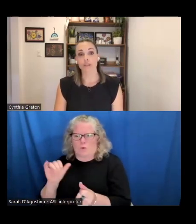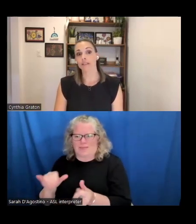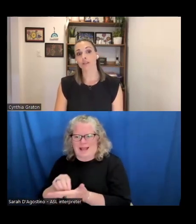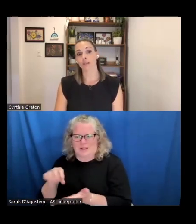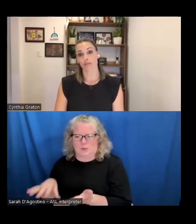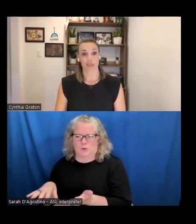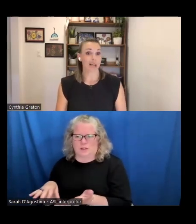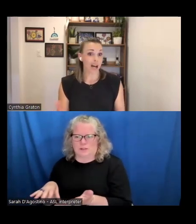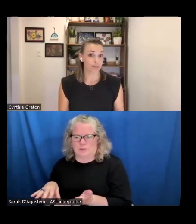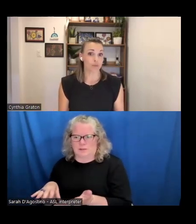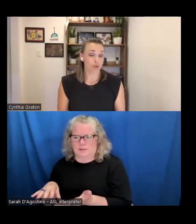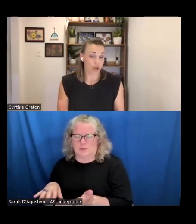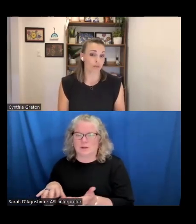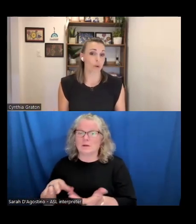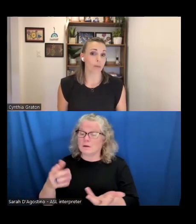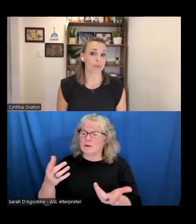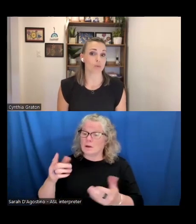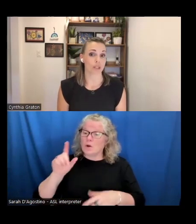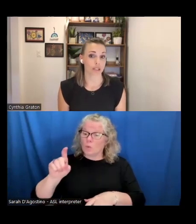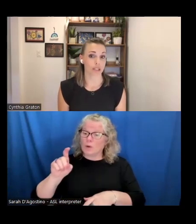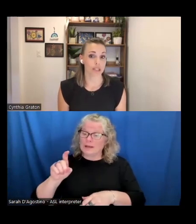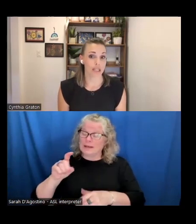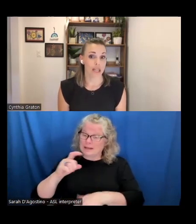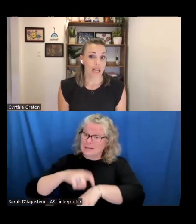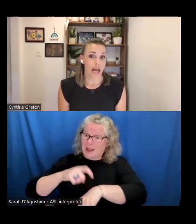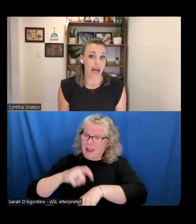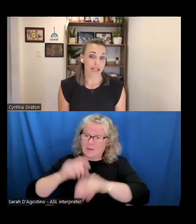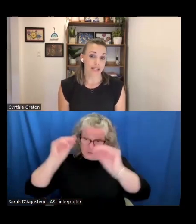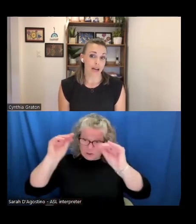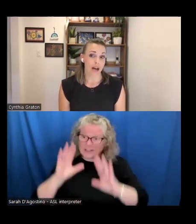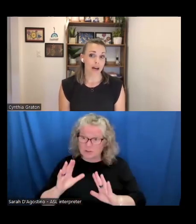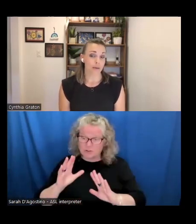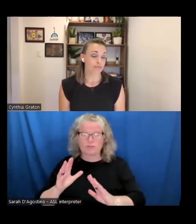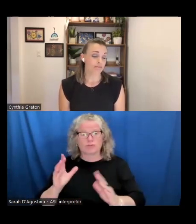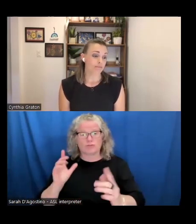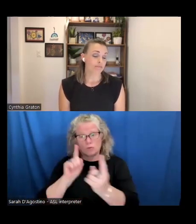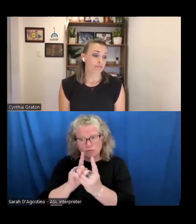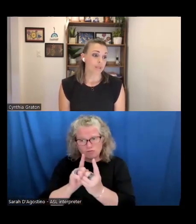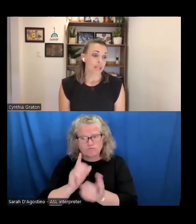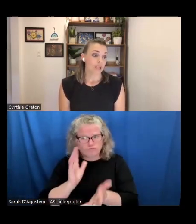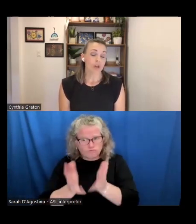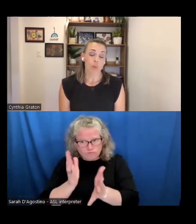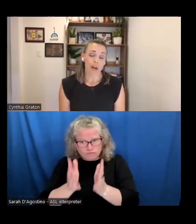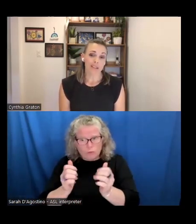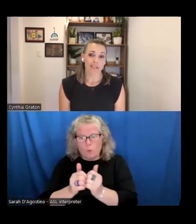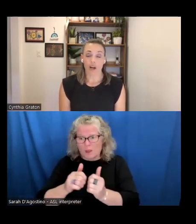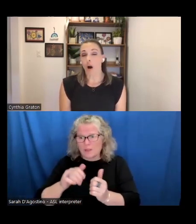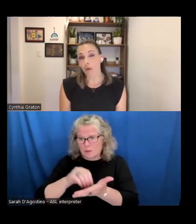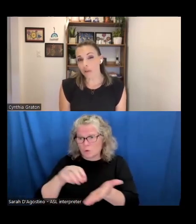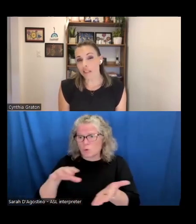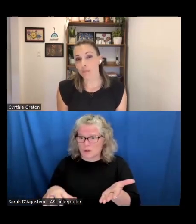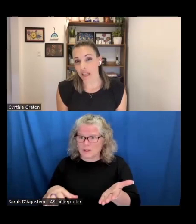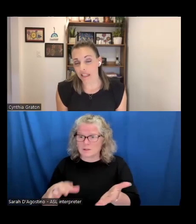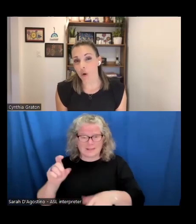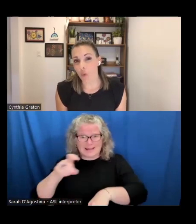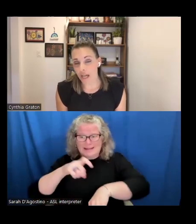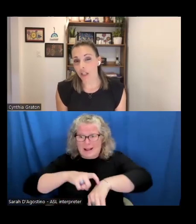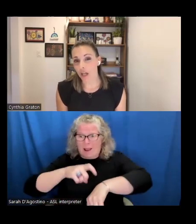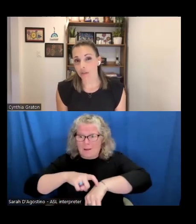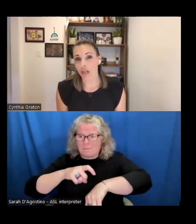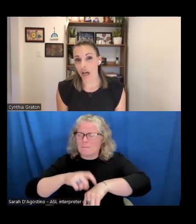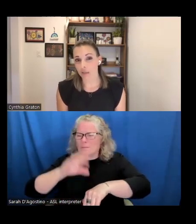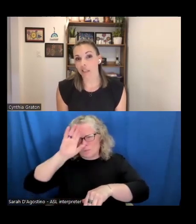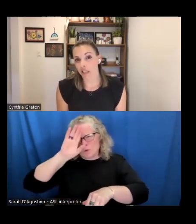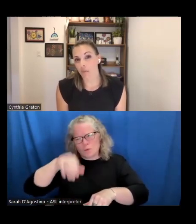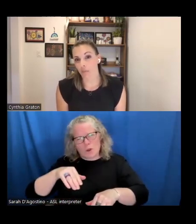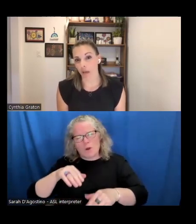specialists will need time to solve problems with kids. And you know what? They're already spending quite a